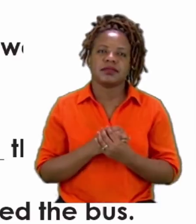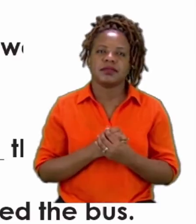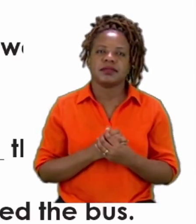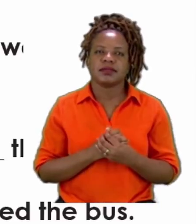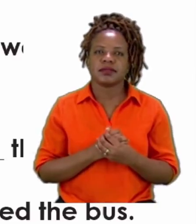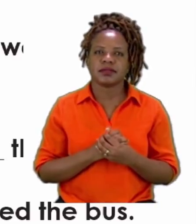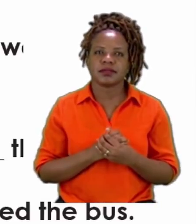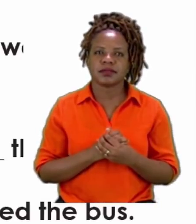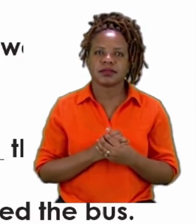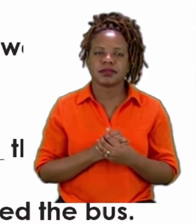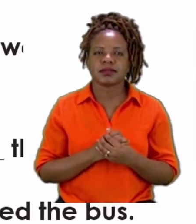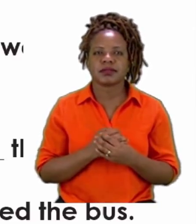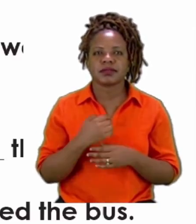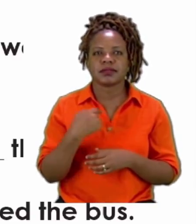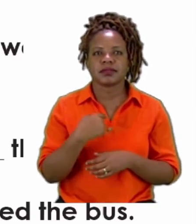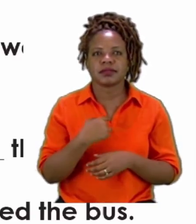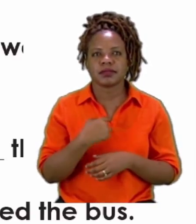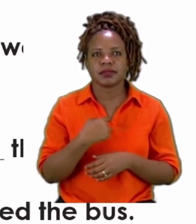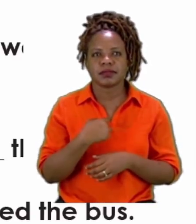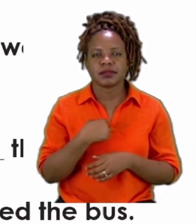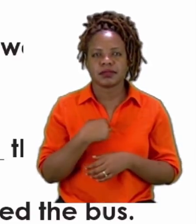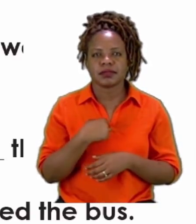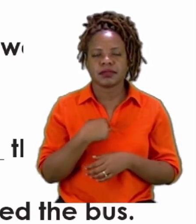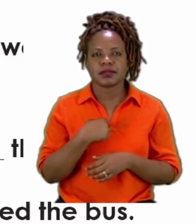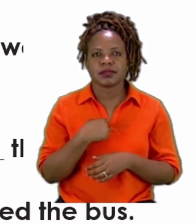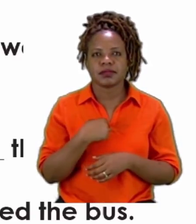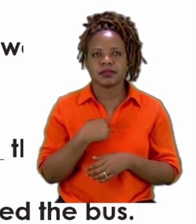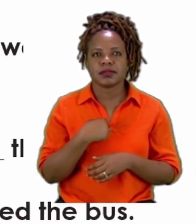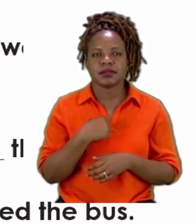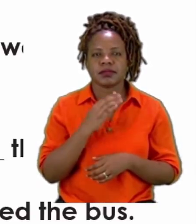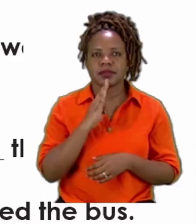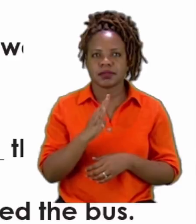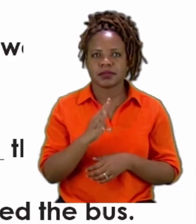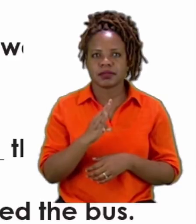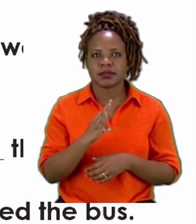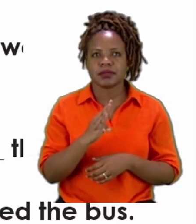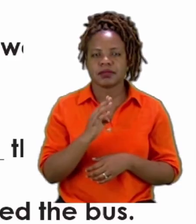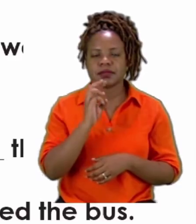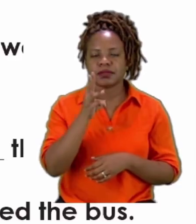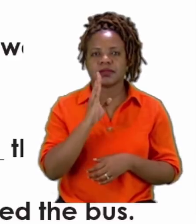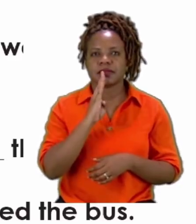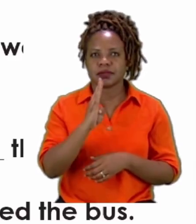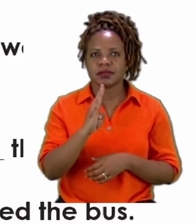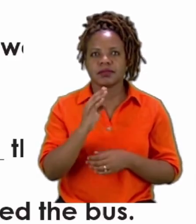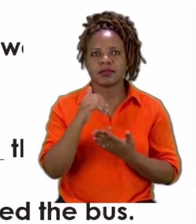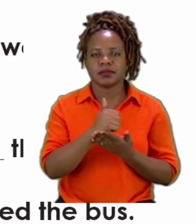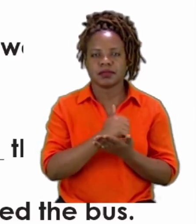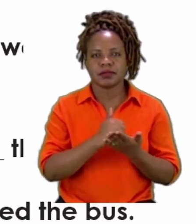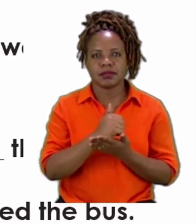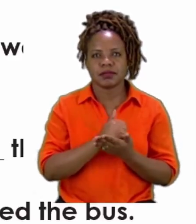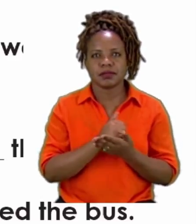Number 13 says, let's read. I will be cleaning